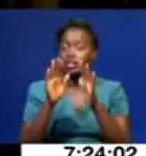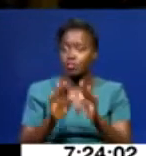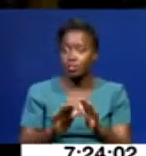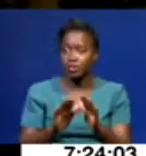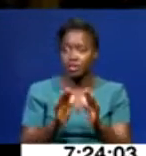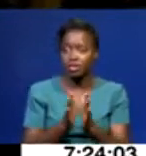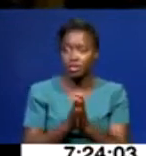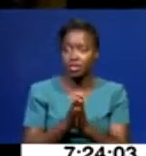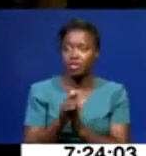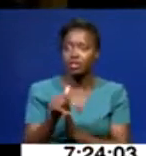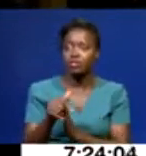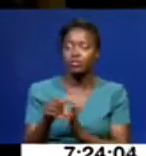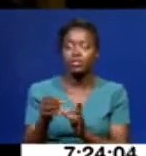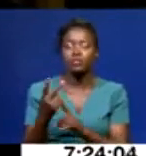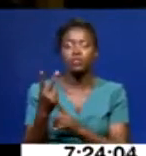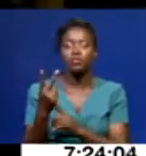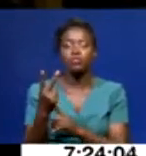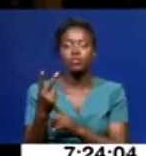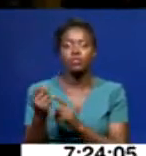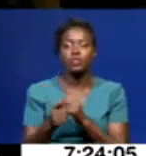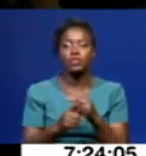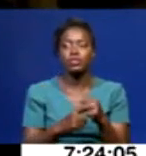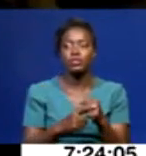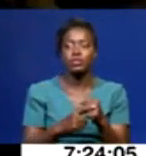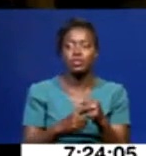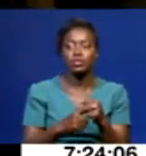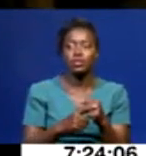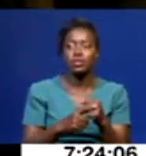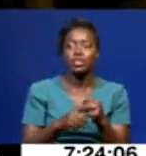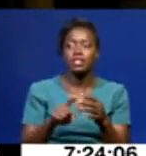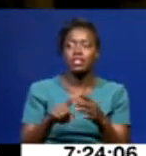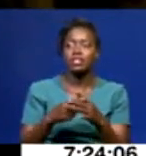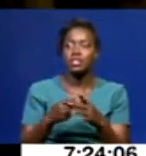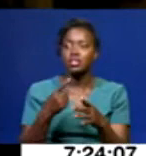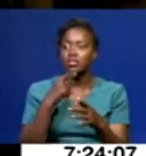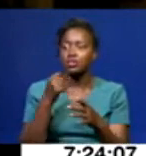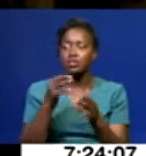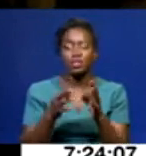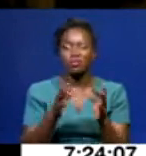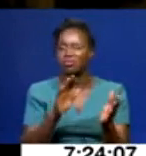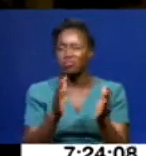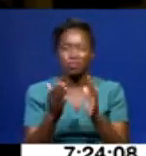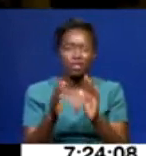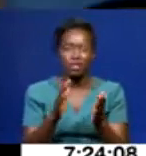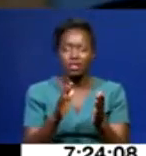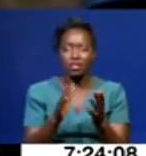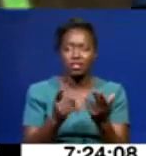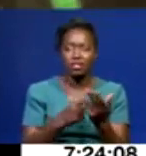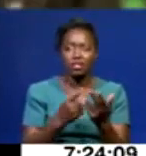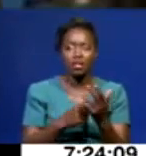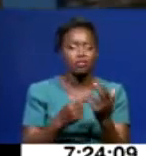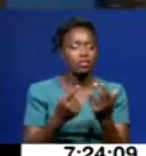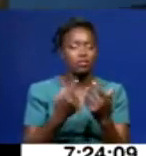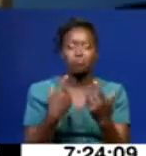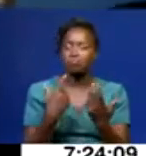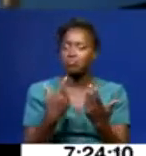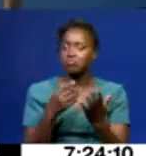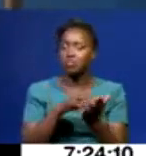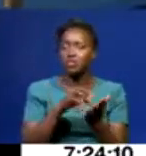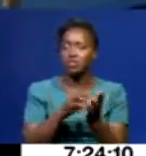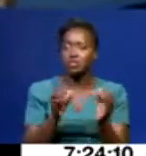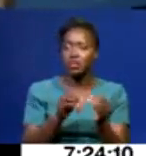day. Today is 12 June, now that FIFA day starts. I guess that it doesn't count in the ranking. Baadhi ya